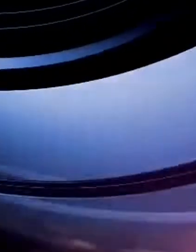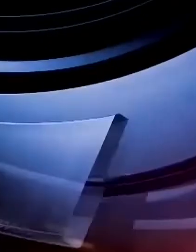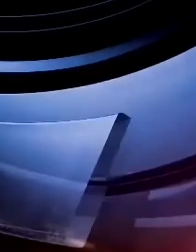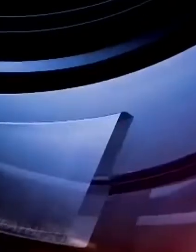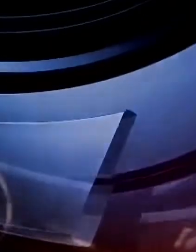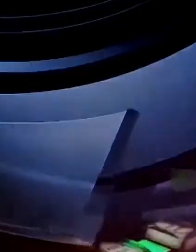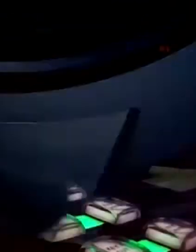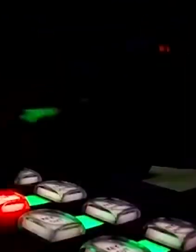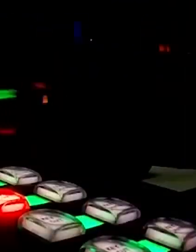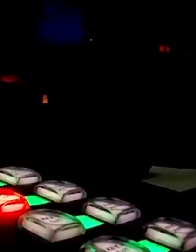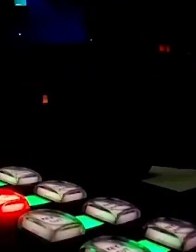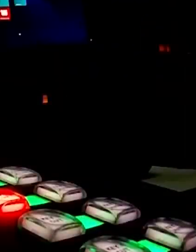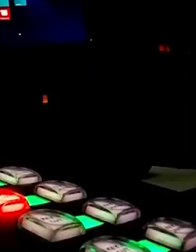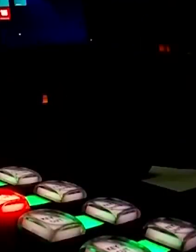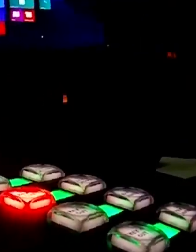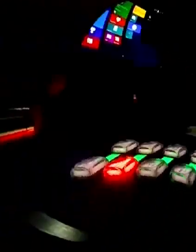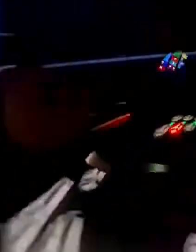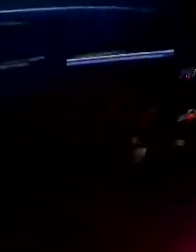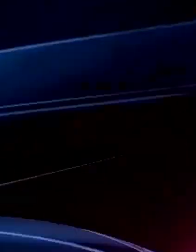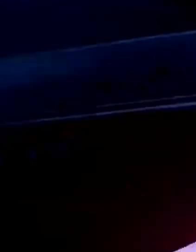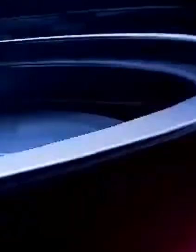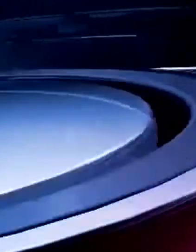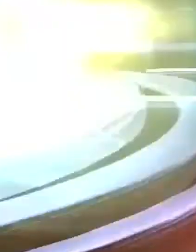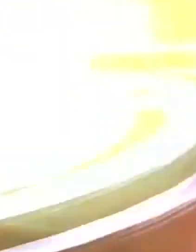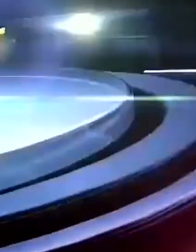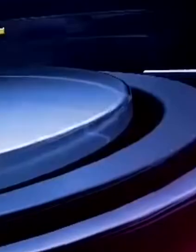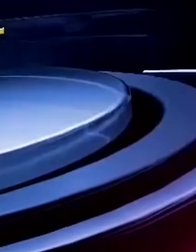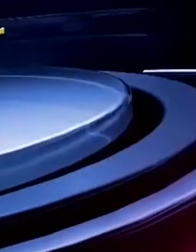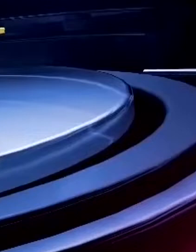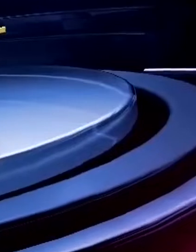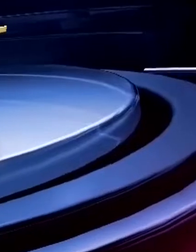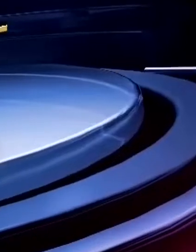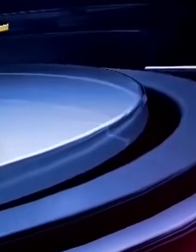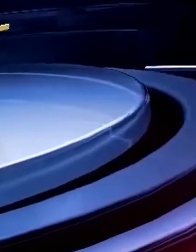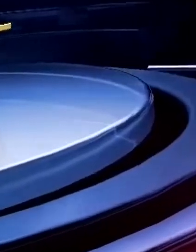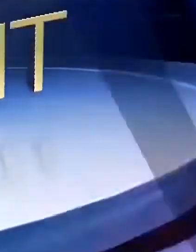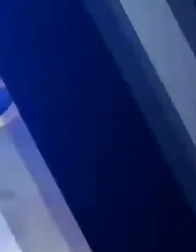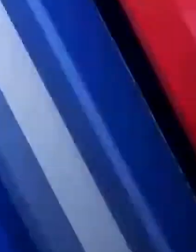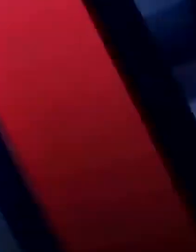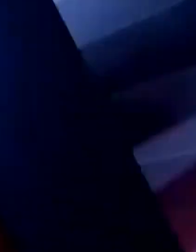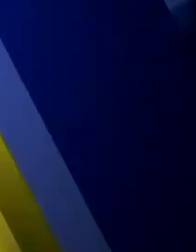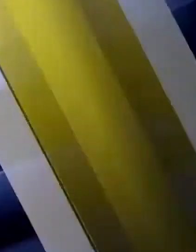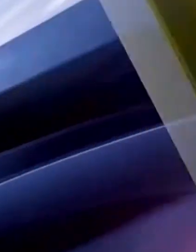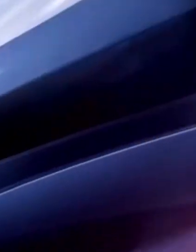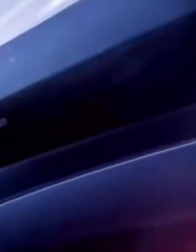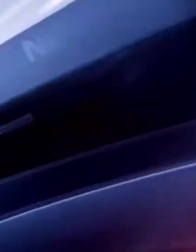Broadcasting from our studios in the Pine St. Michael, this is CBC Newsnight, starting now.